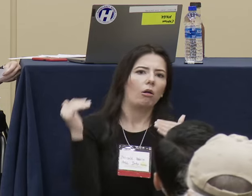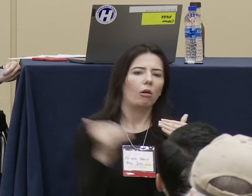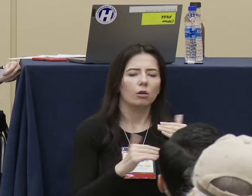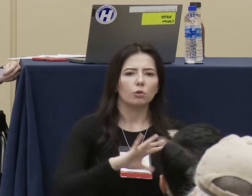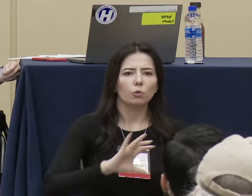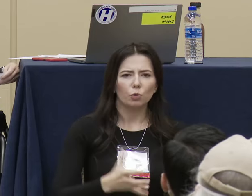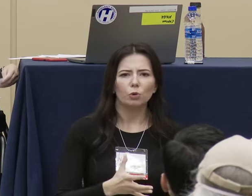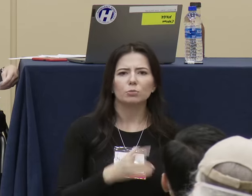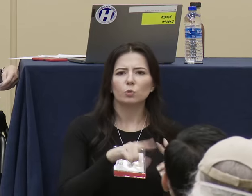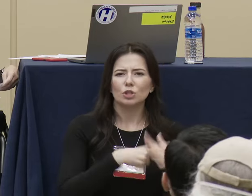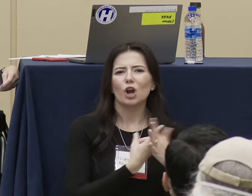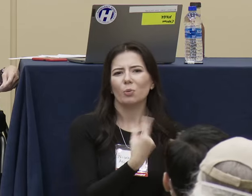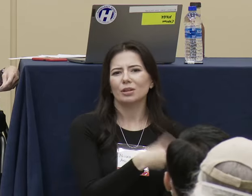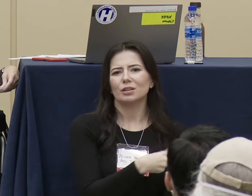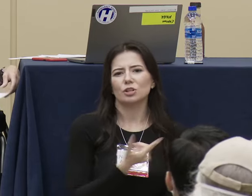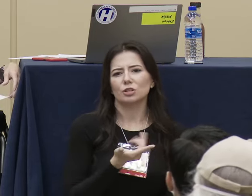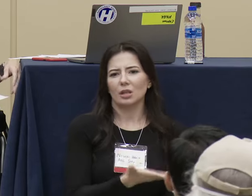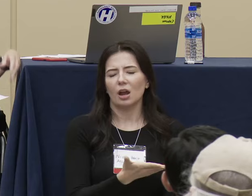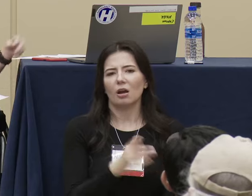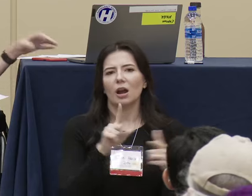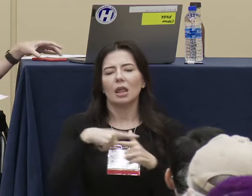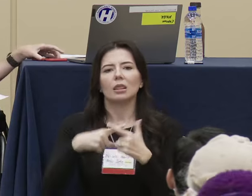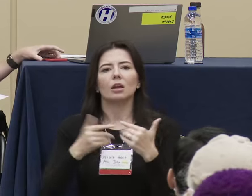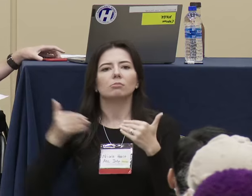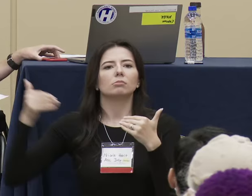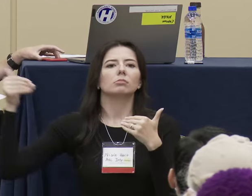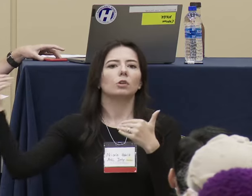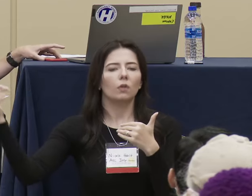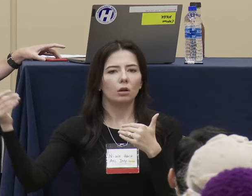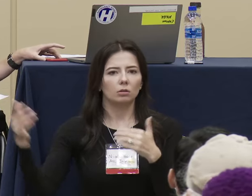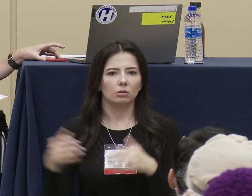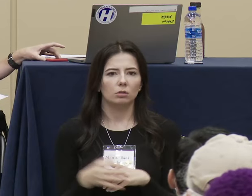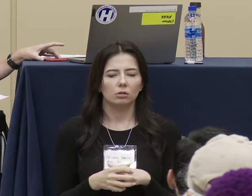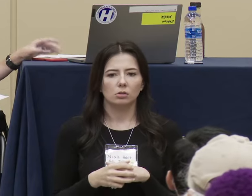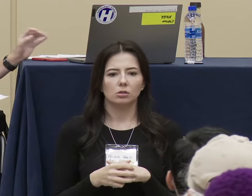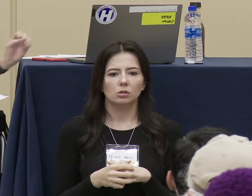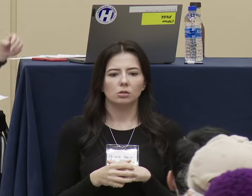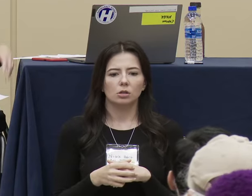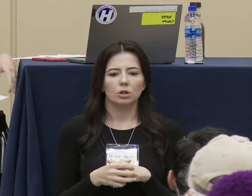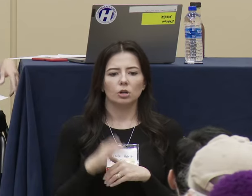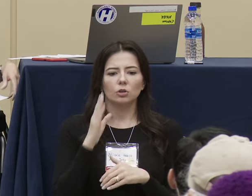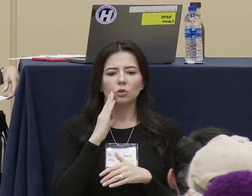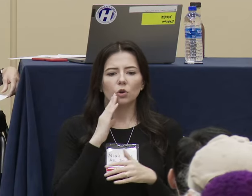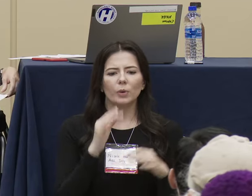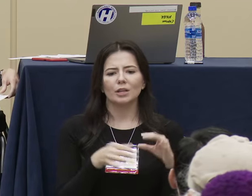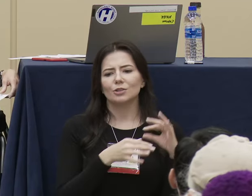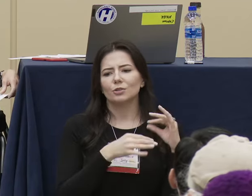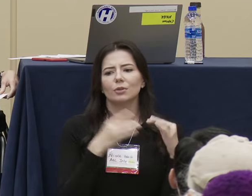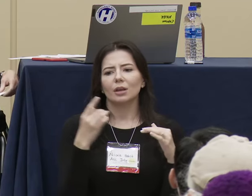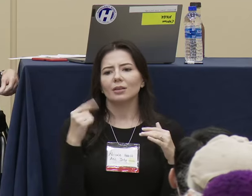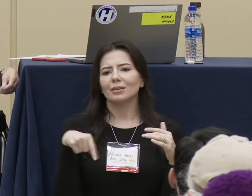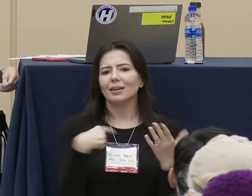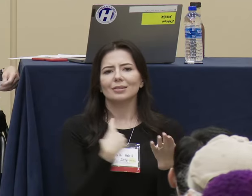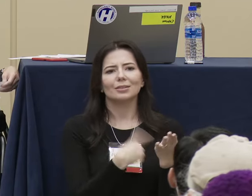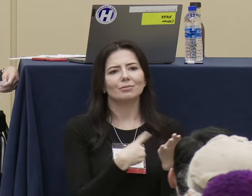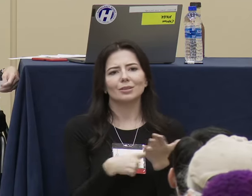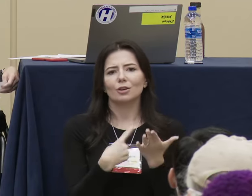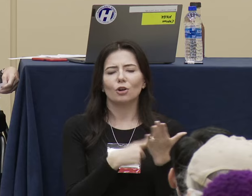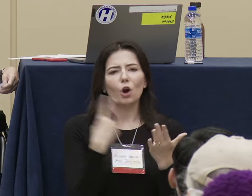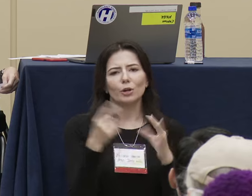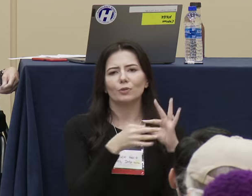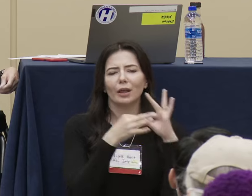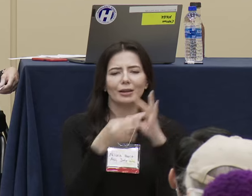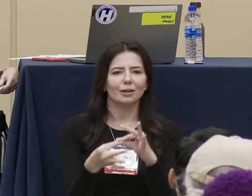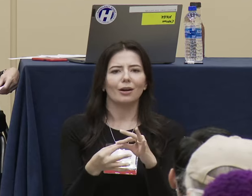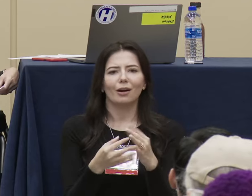I think this also eschews the question of violence, because the focus on the